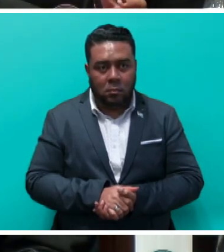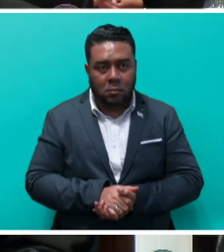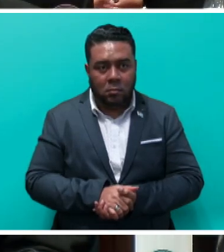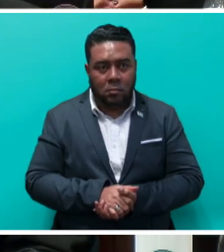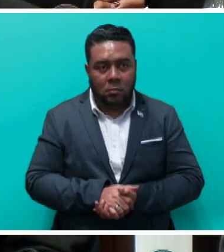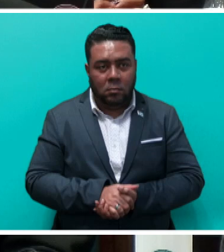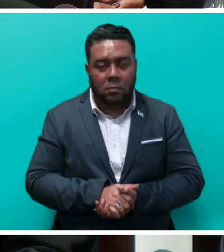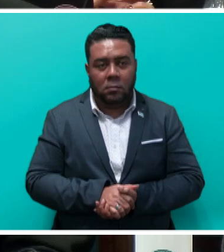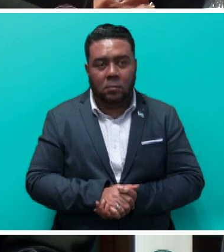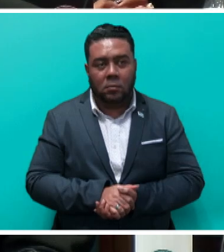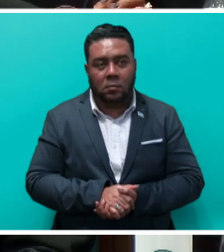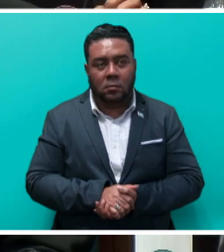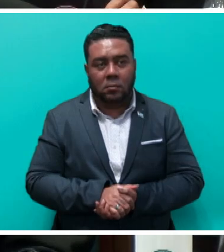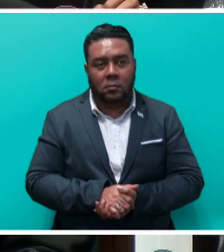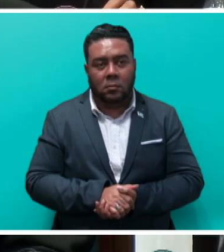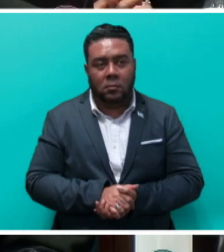said,